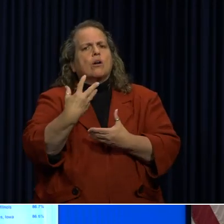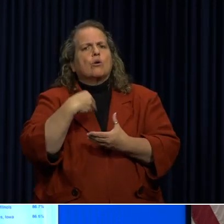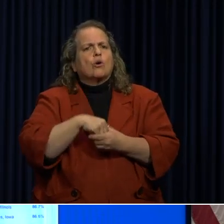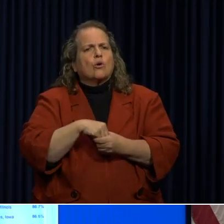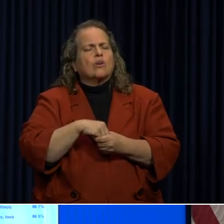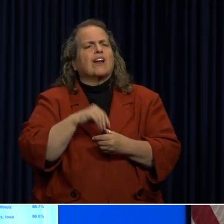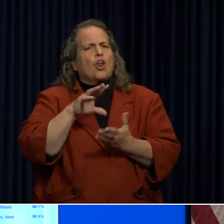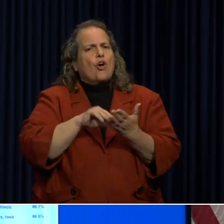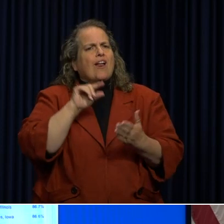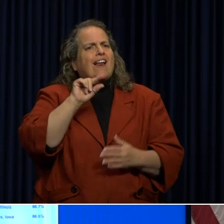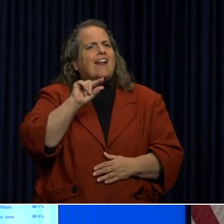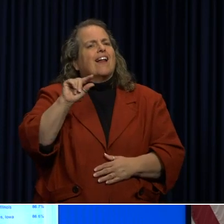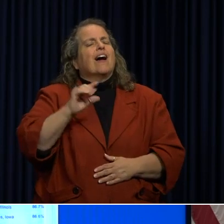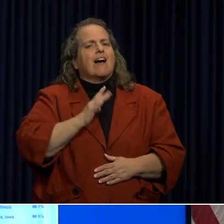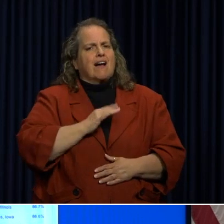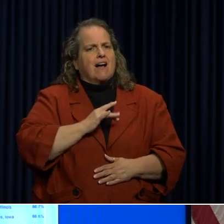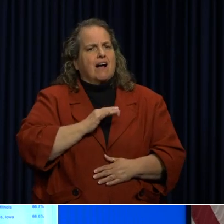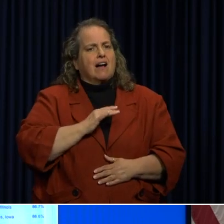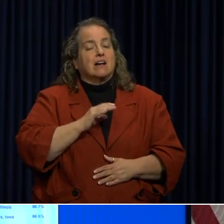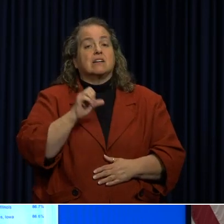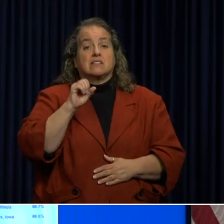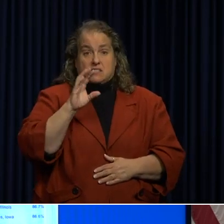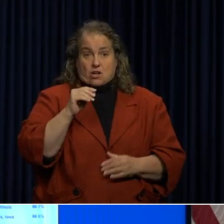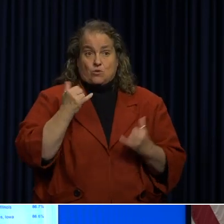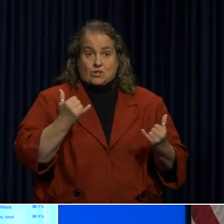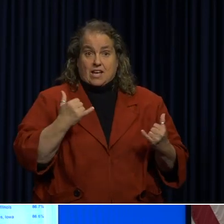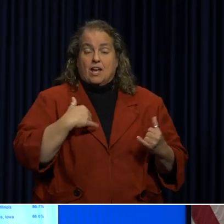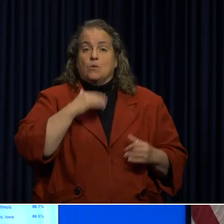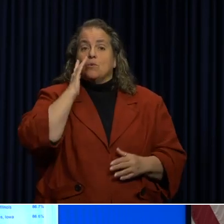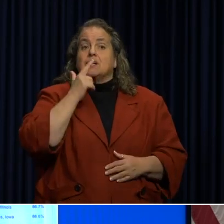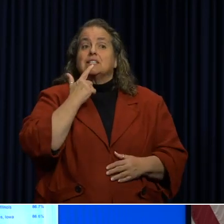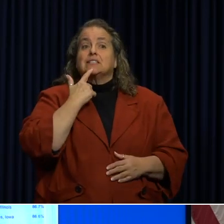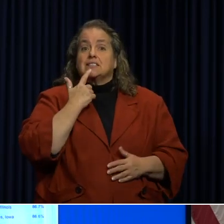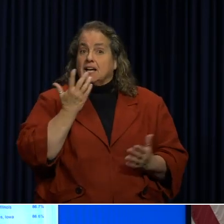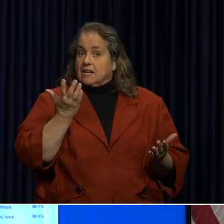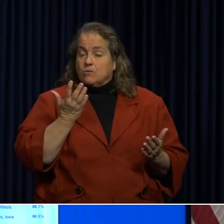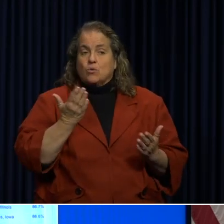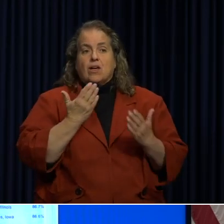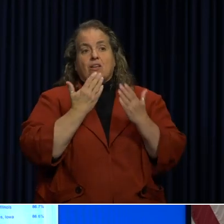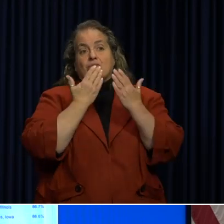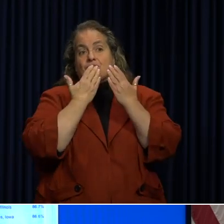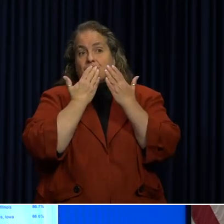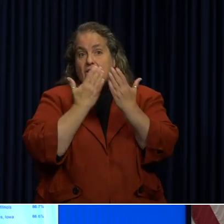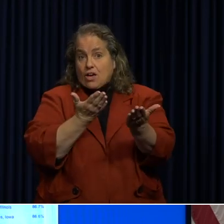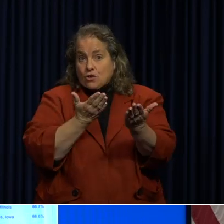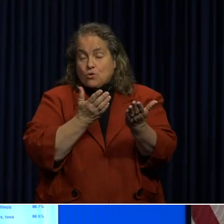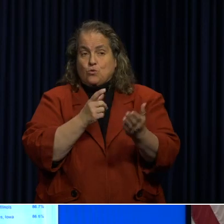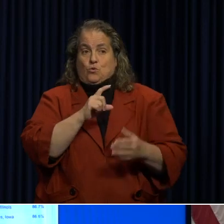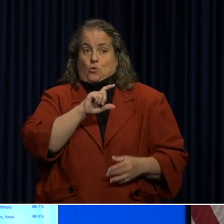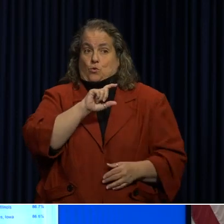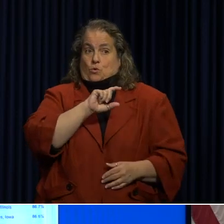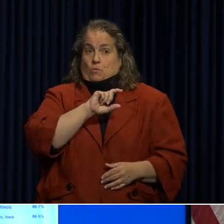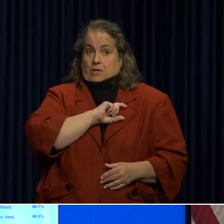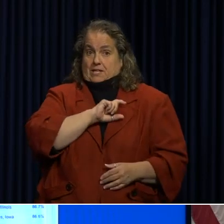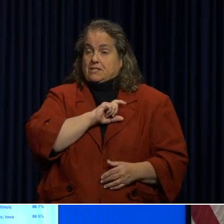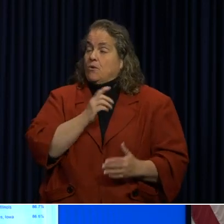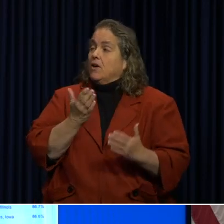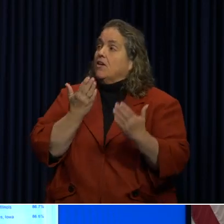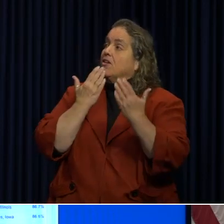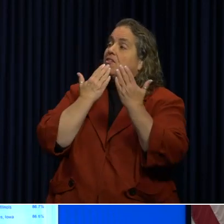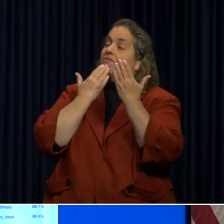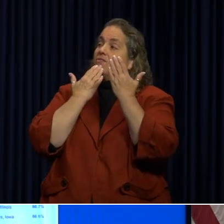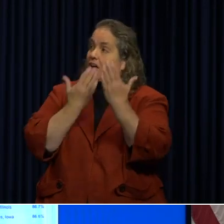do it. So today, we're going to say thank you to our police and our firefighters.